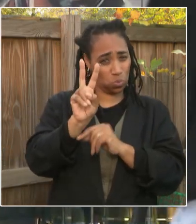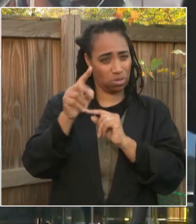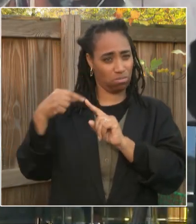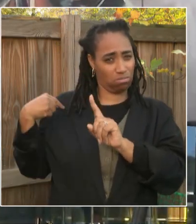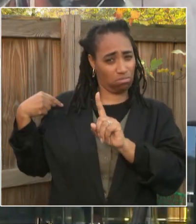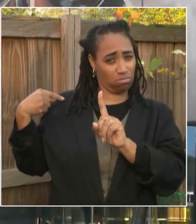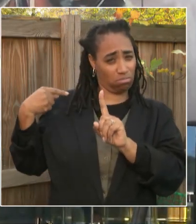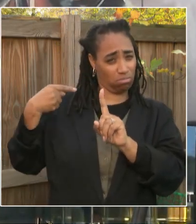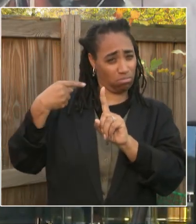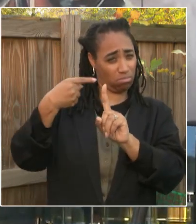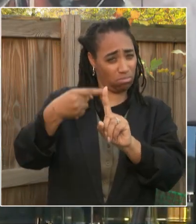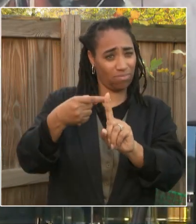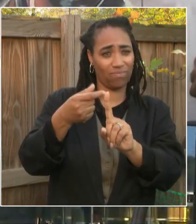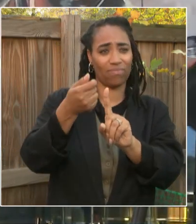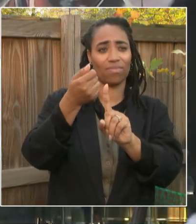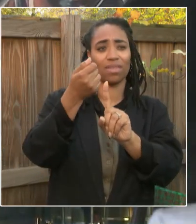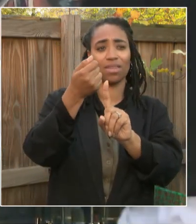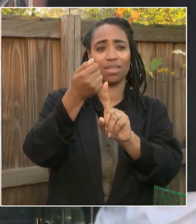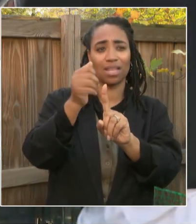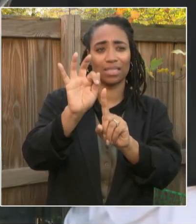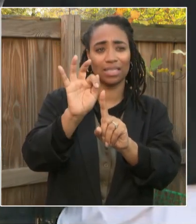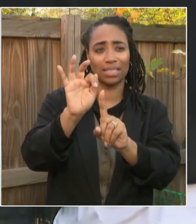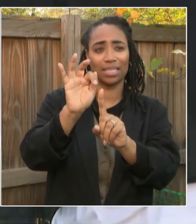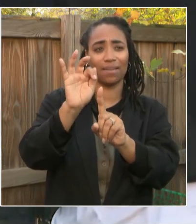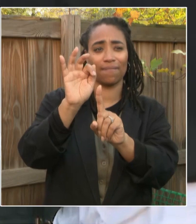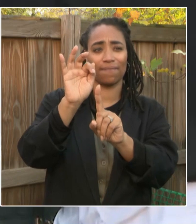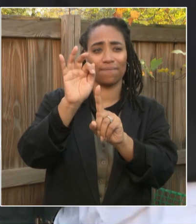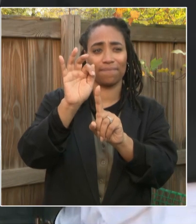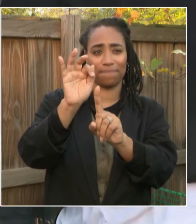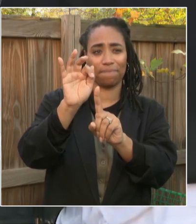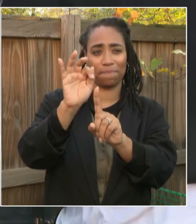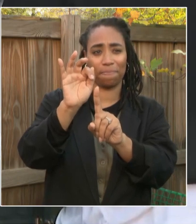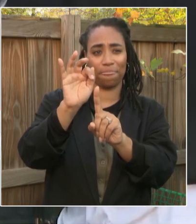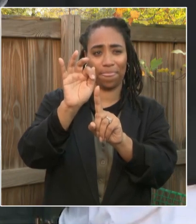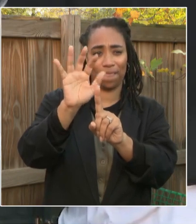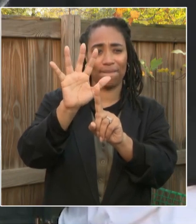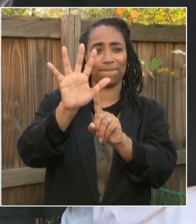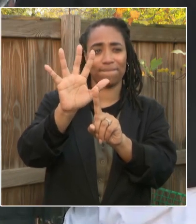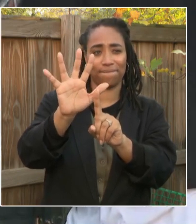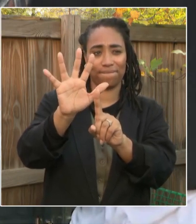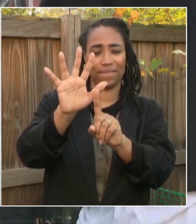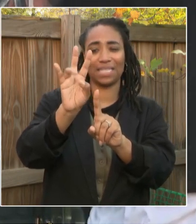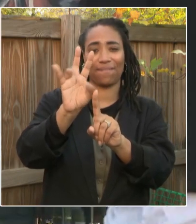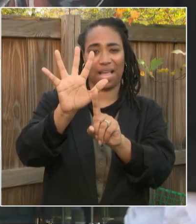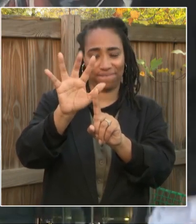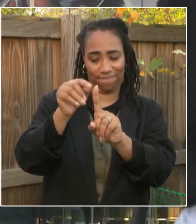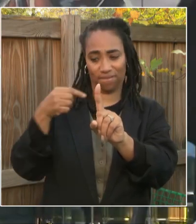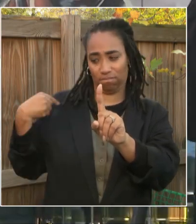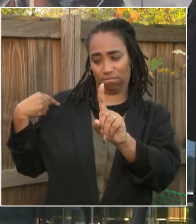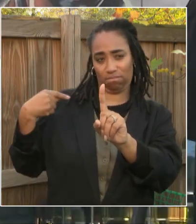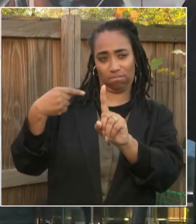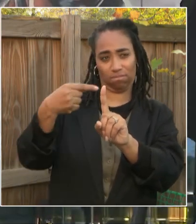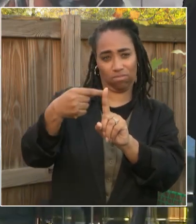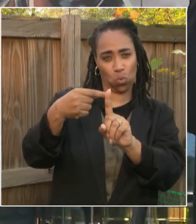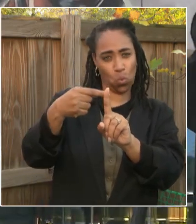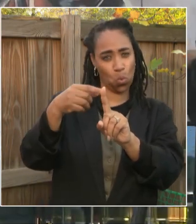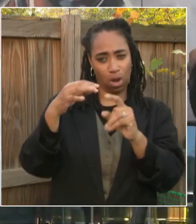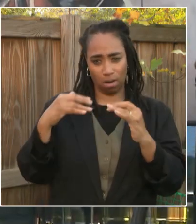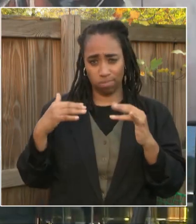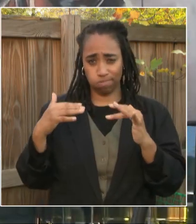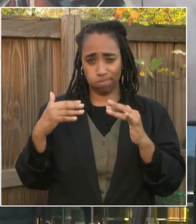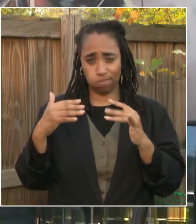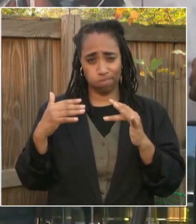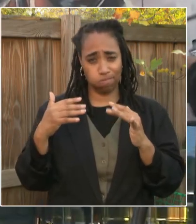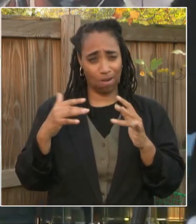Kindness Day much. But a lot of things happened inside our own community that was major. But we knew it, but